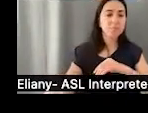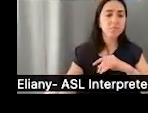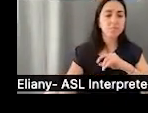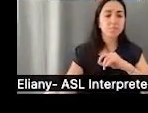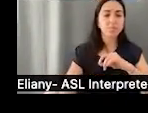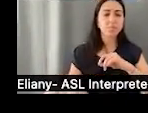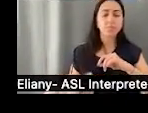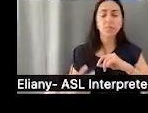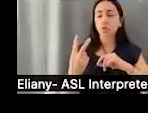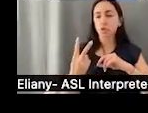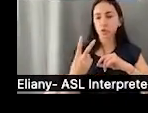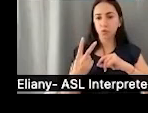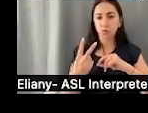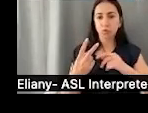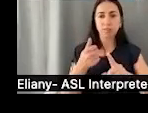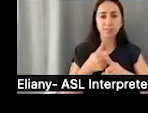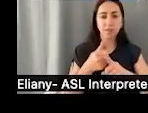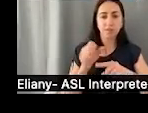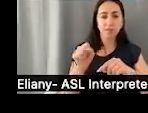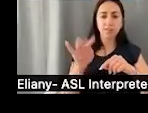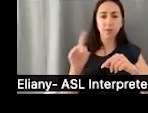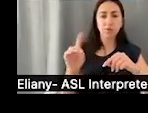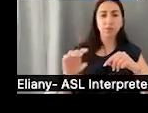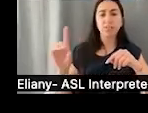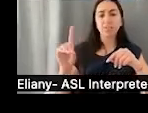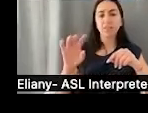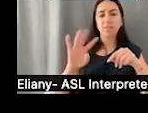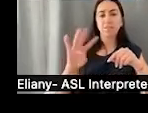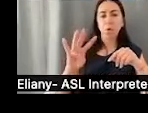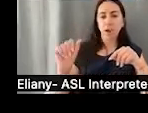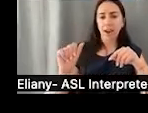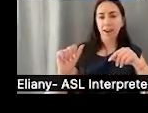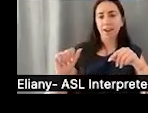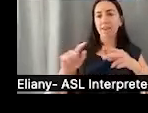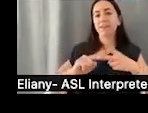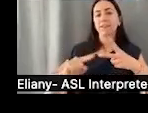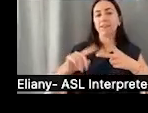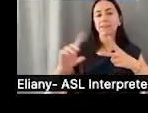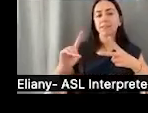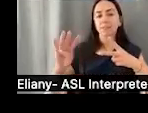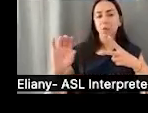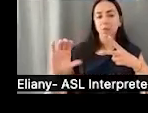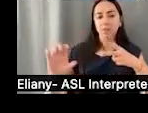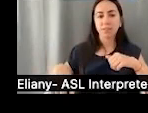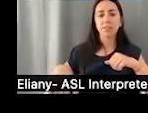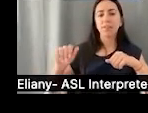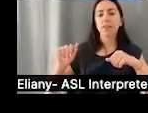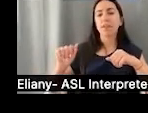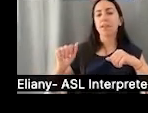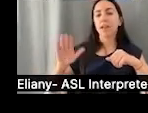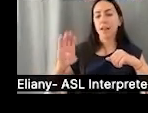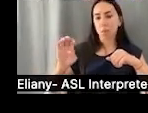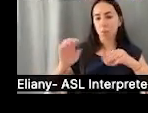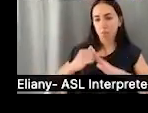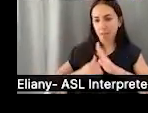two self-settled trusts, which are the D4A and the D4C pool trust. We've talked about the ABLE account, and we've talked about